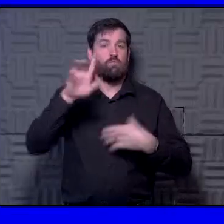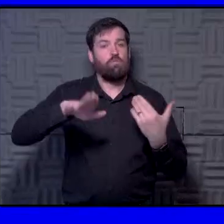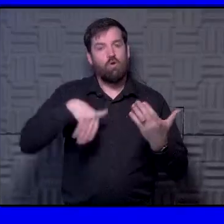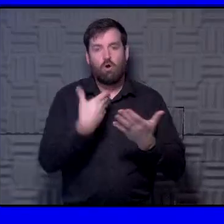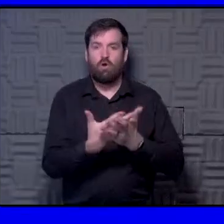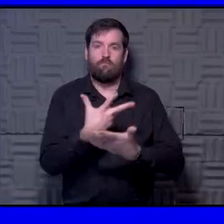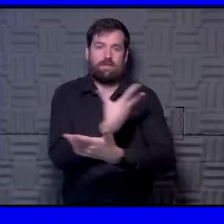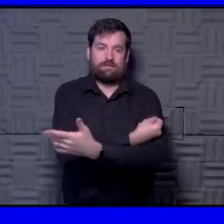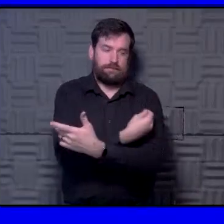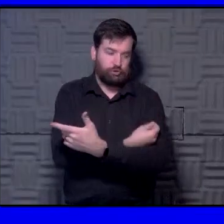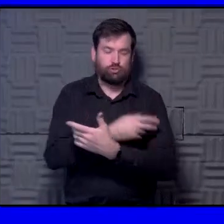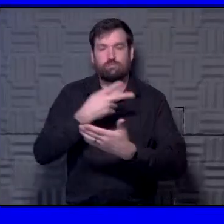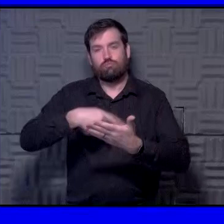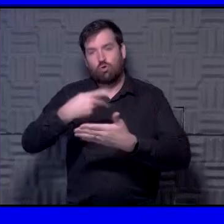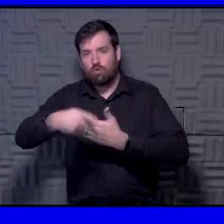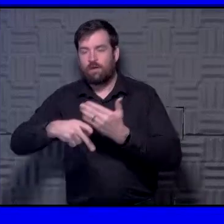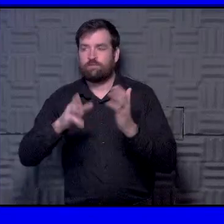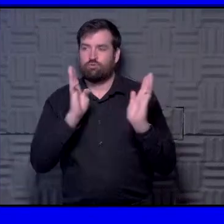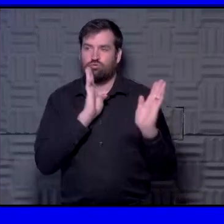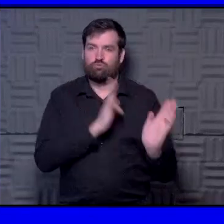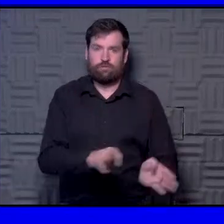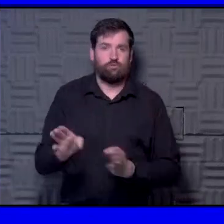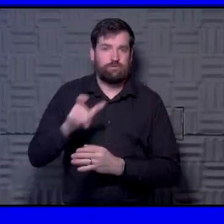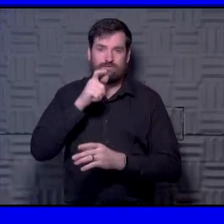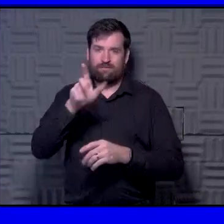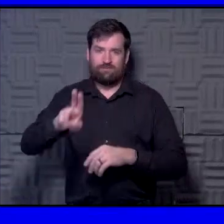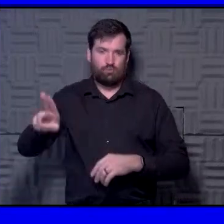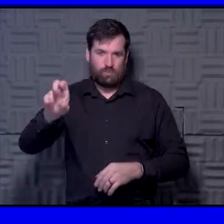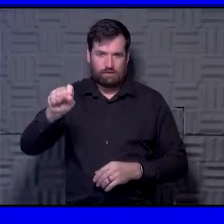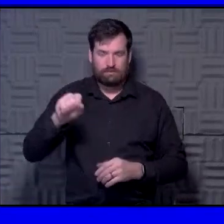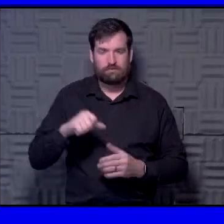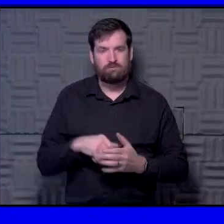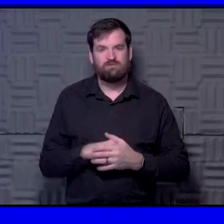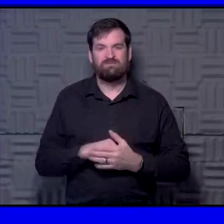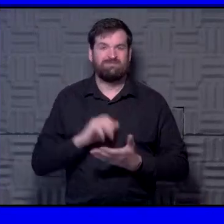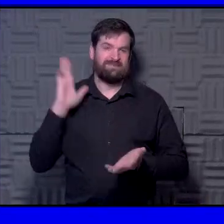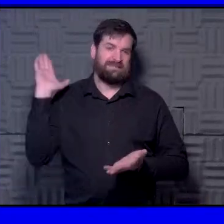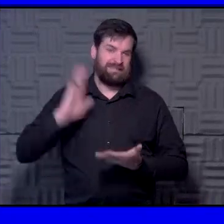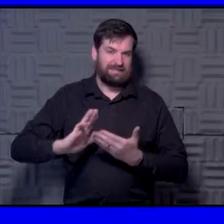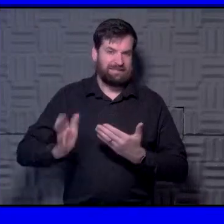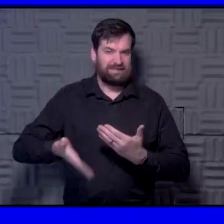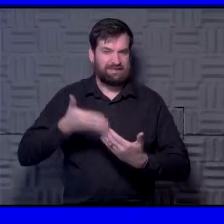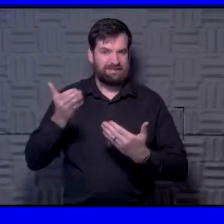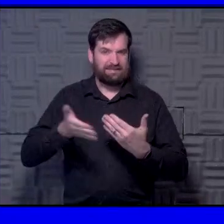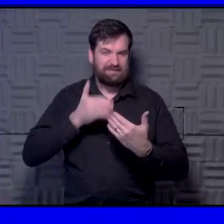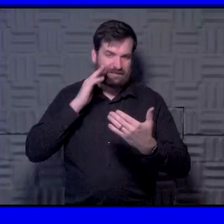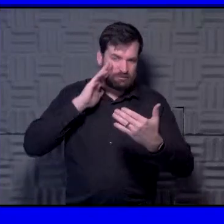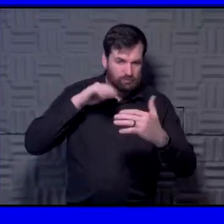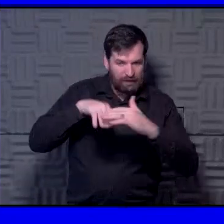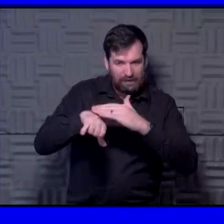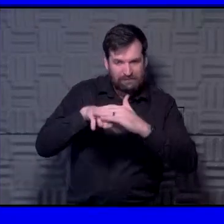programs. Areas that aren't the United States, that aren't as easy to get to,